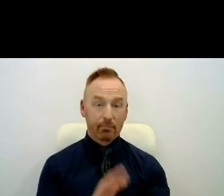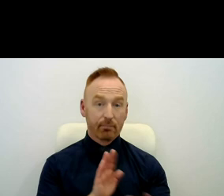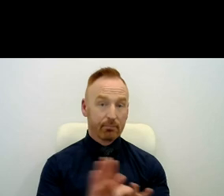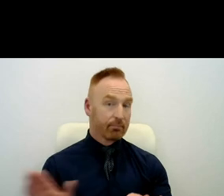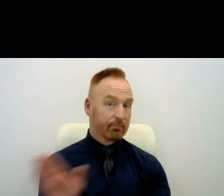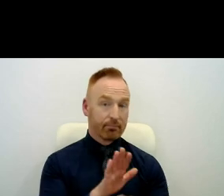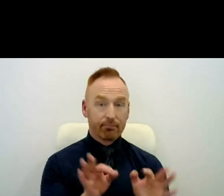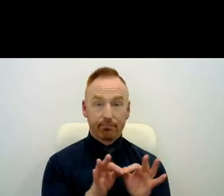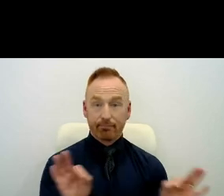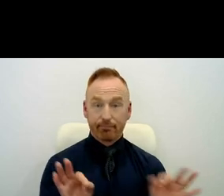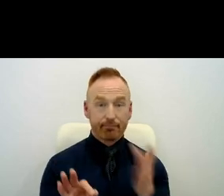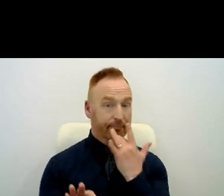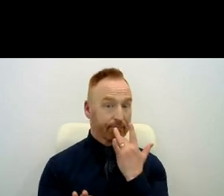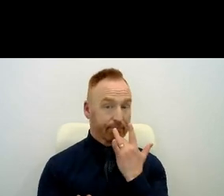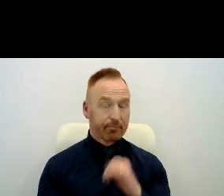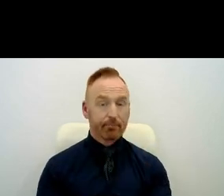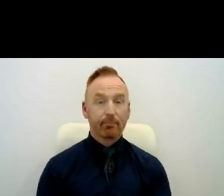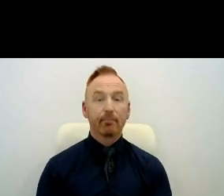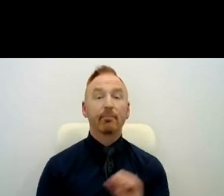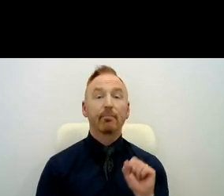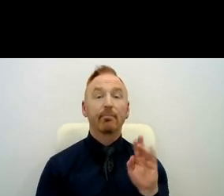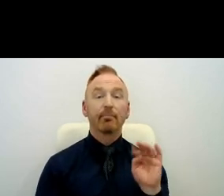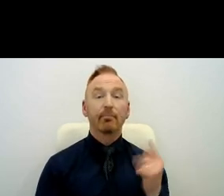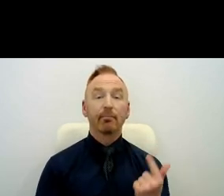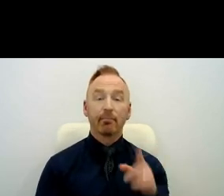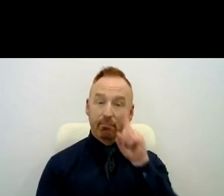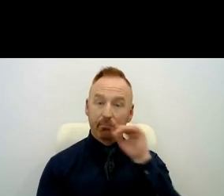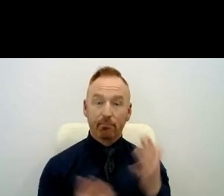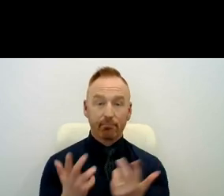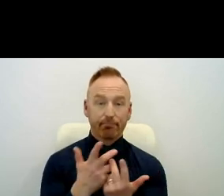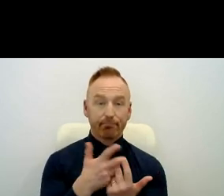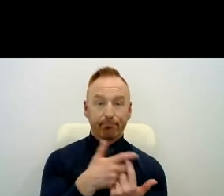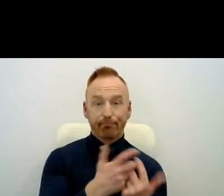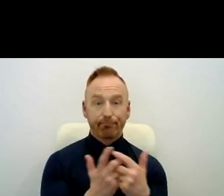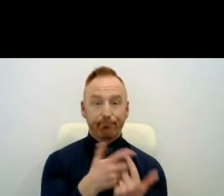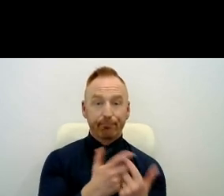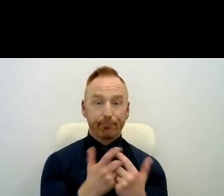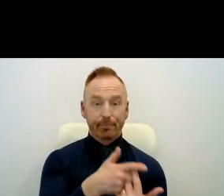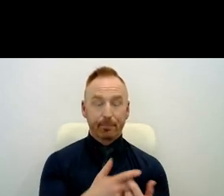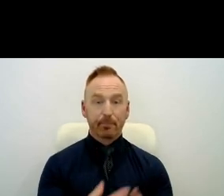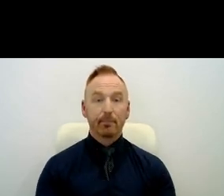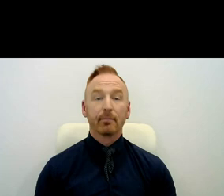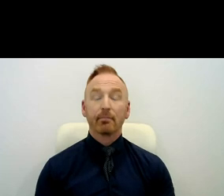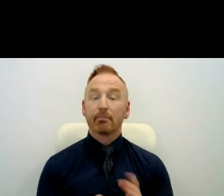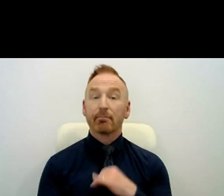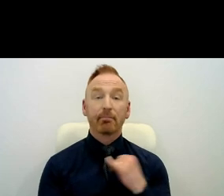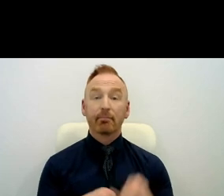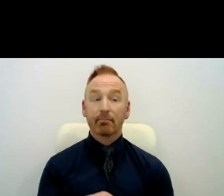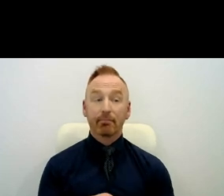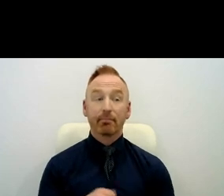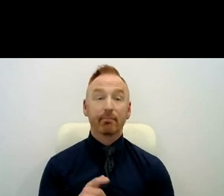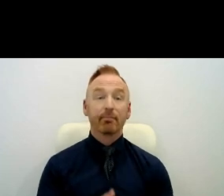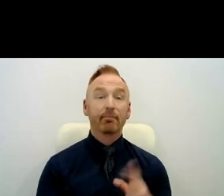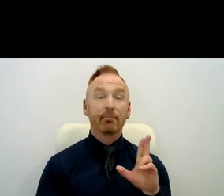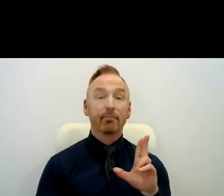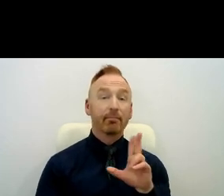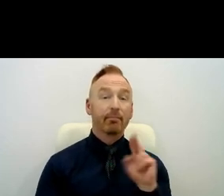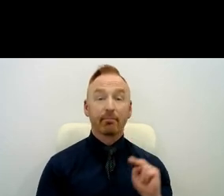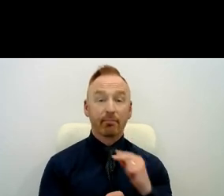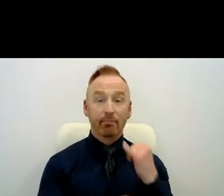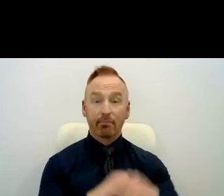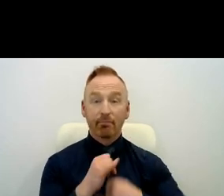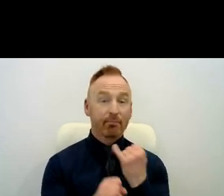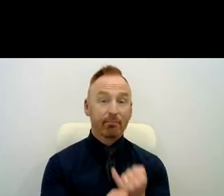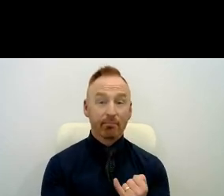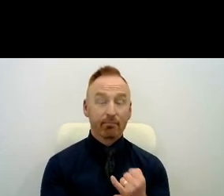the language you want. The setting button looks like the little wheel or cog. Lastly, on United